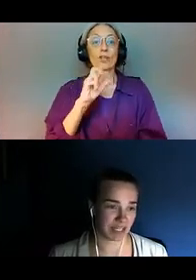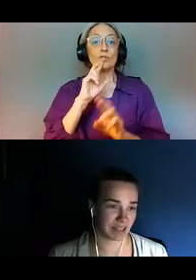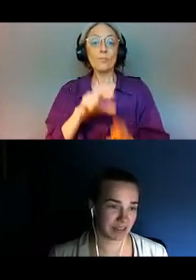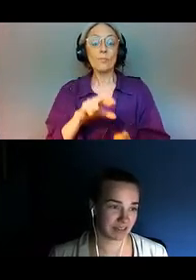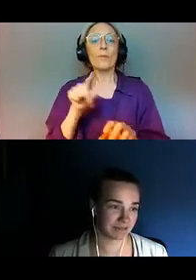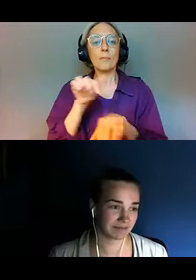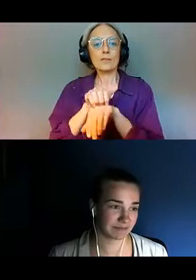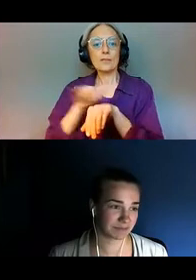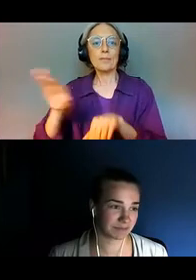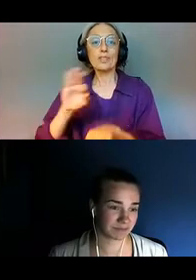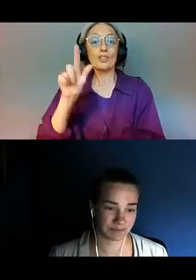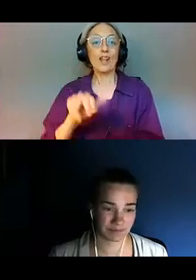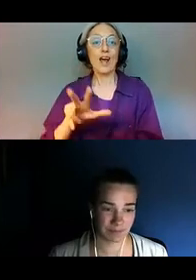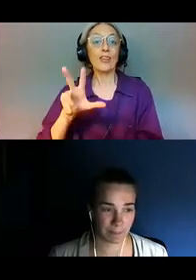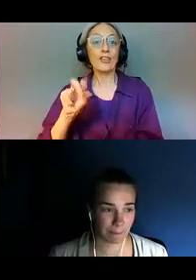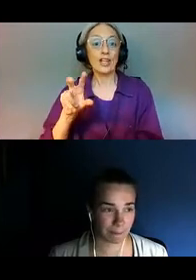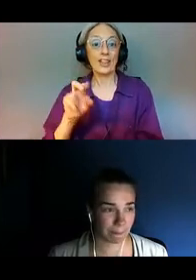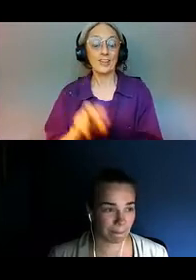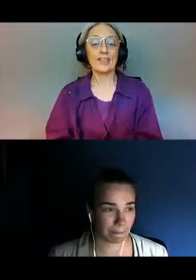July 30th.